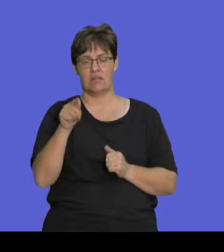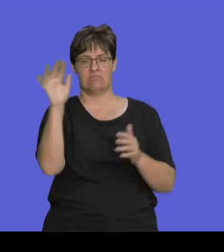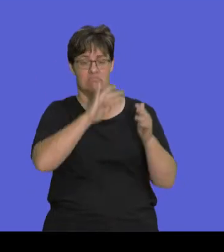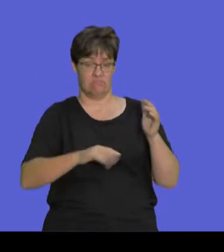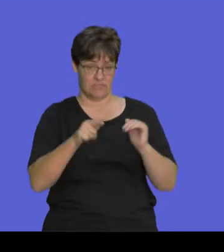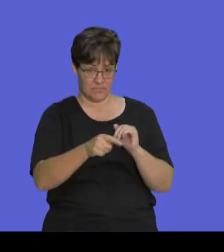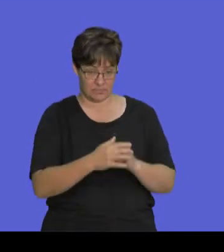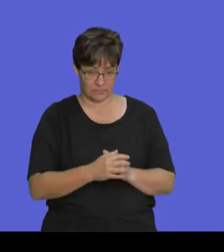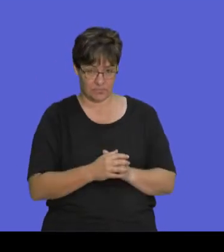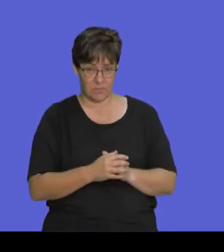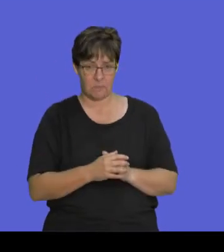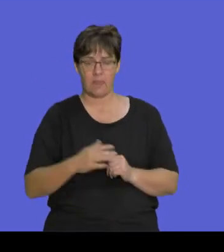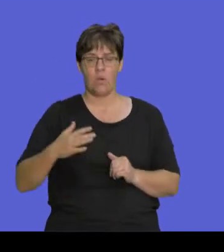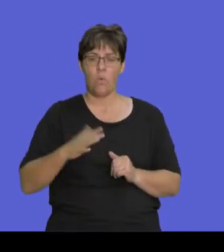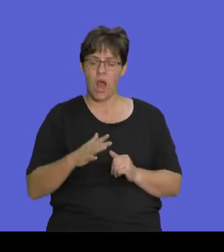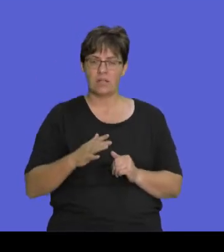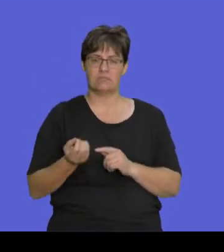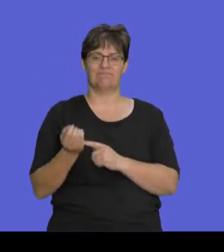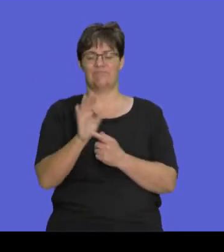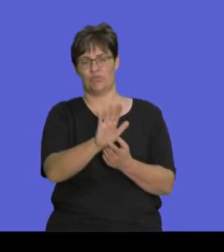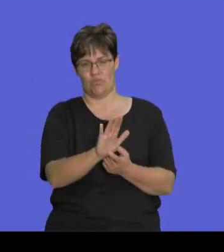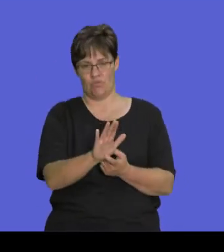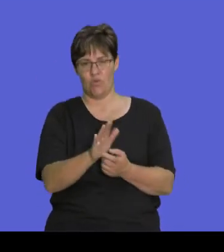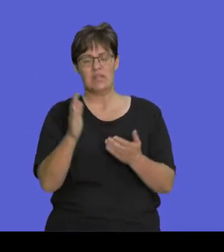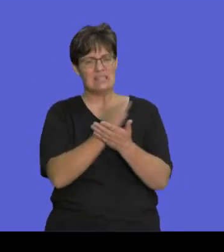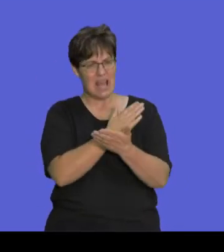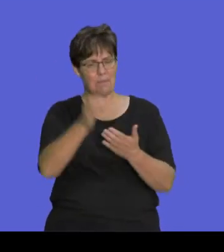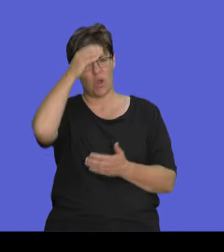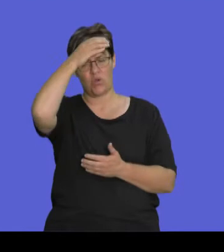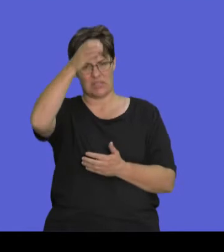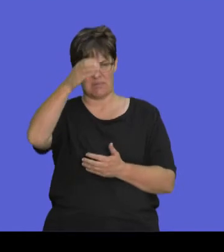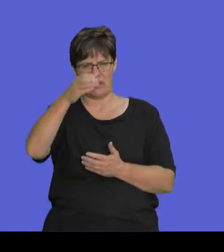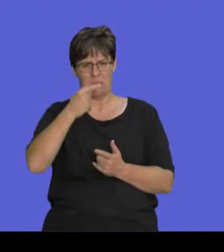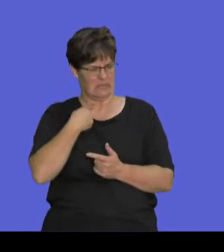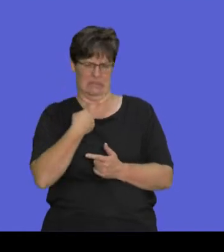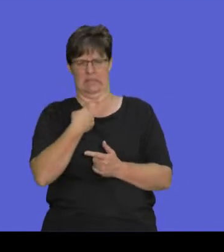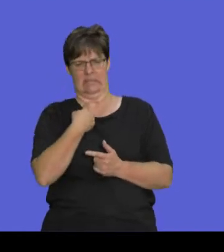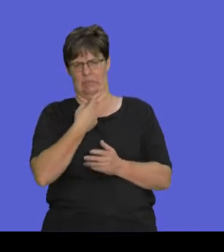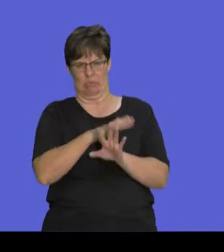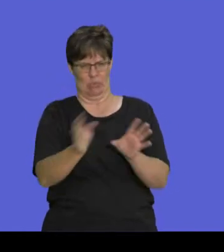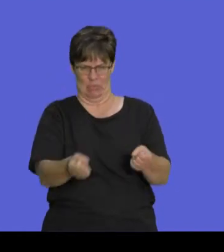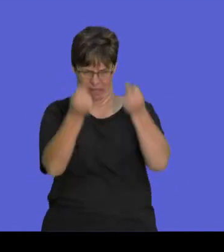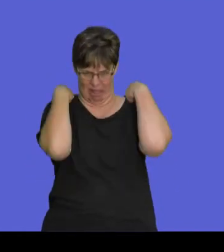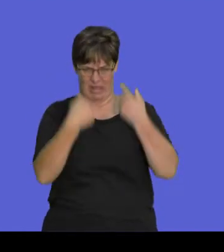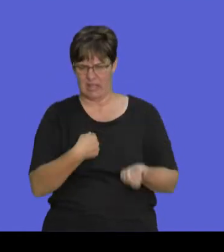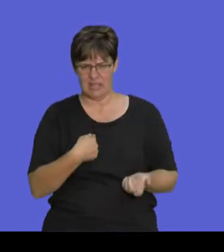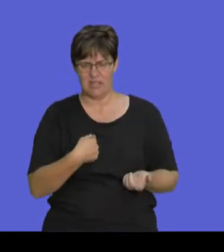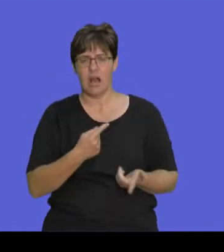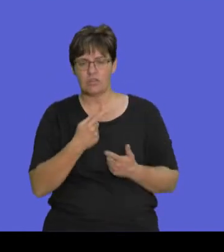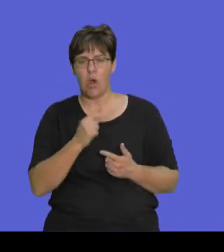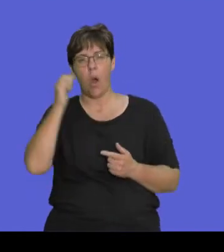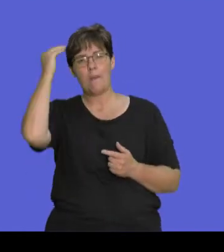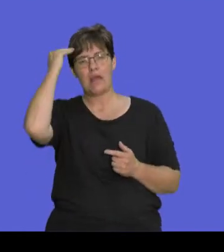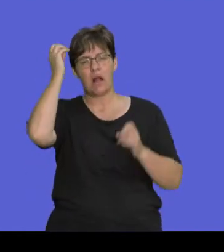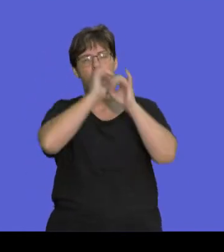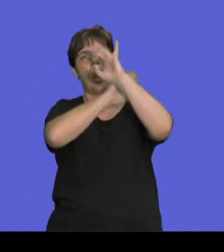scenario where we want to use a simulation, because some of these concepts, you know, they're a bit abstract, and, you know, just to